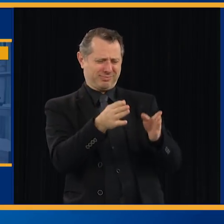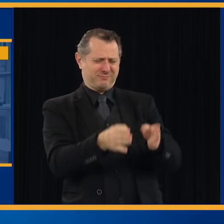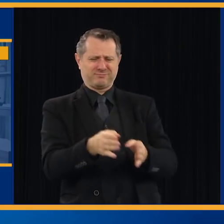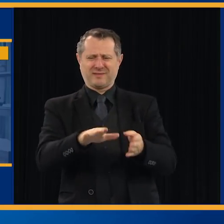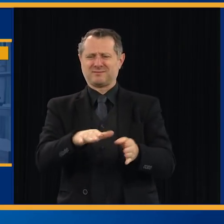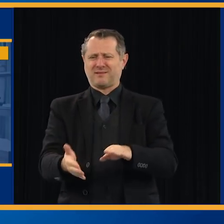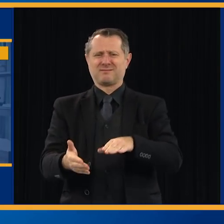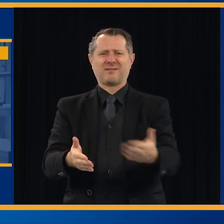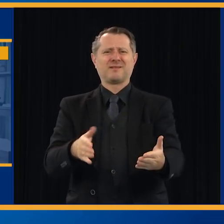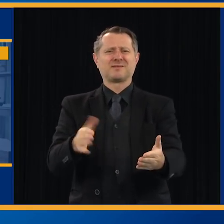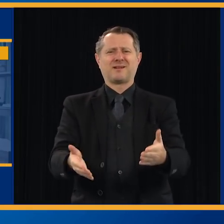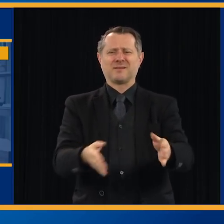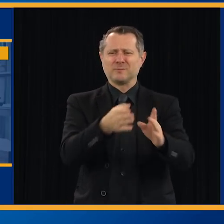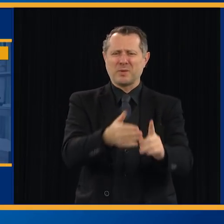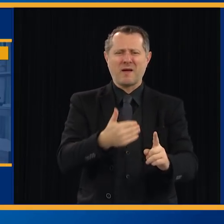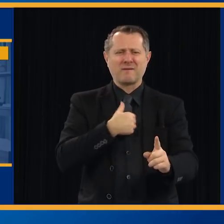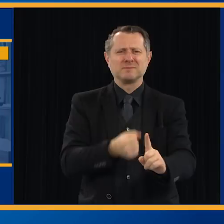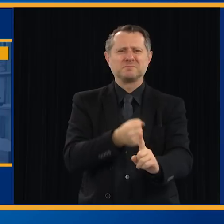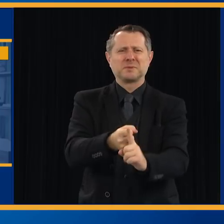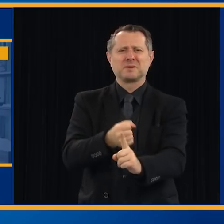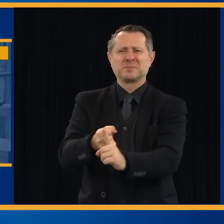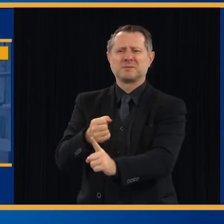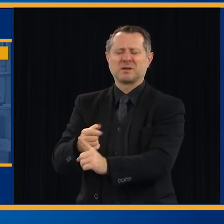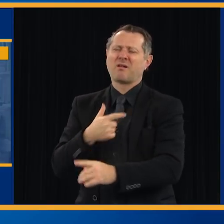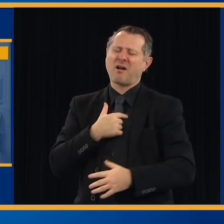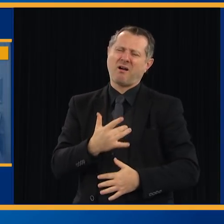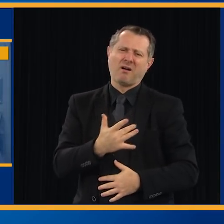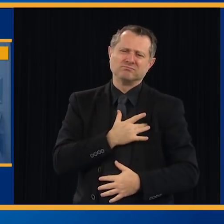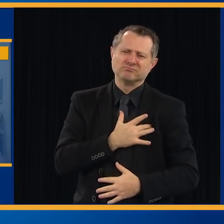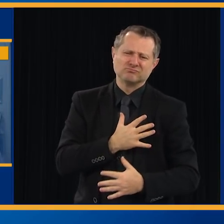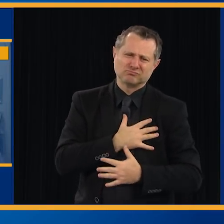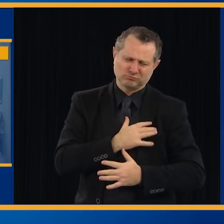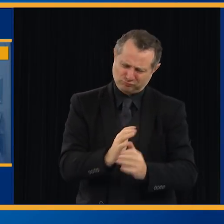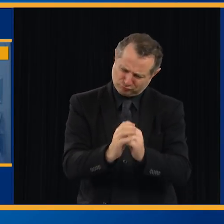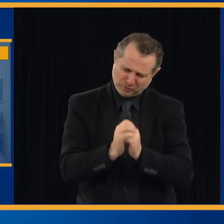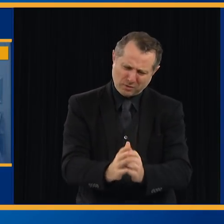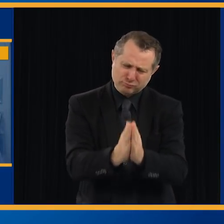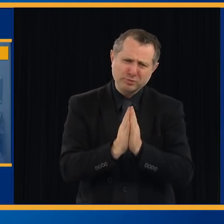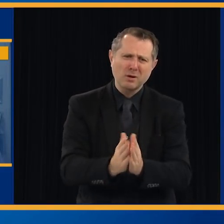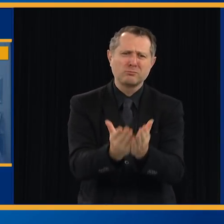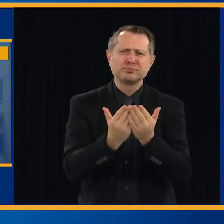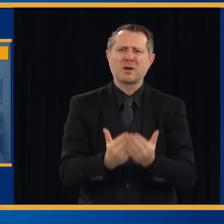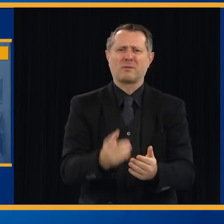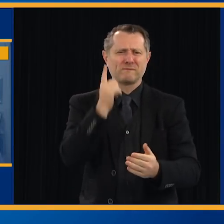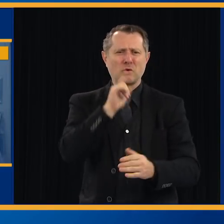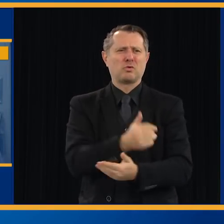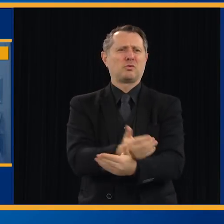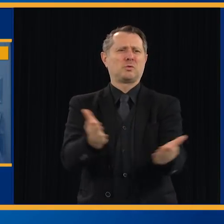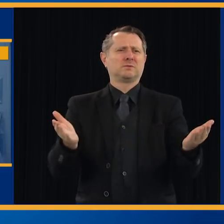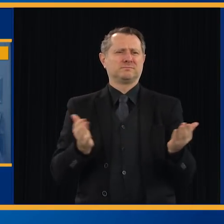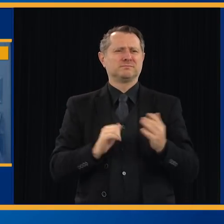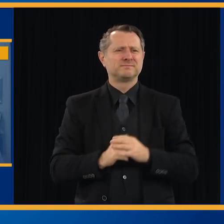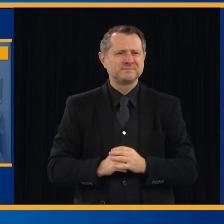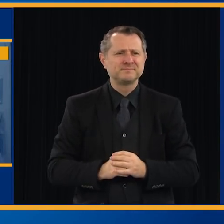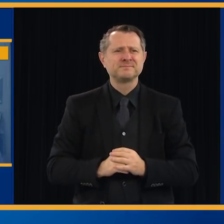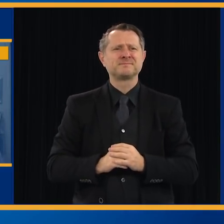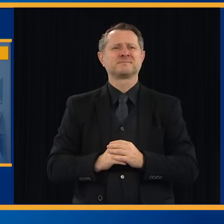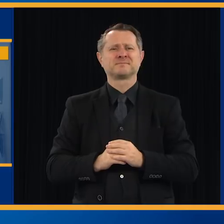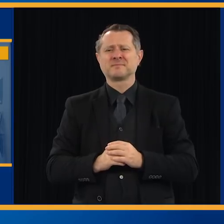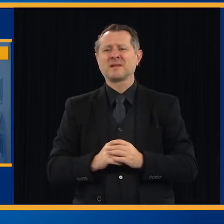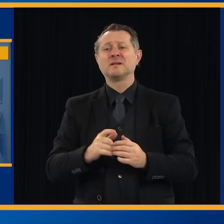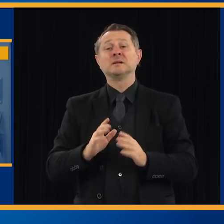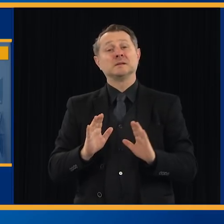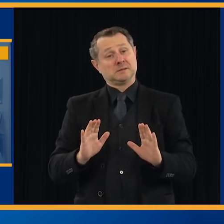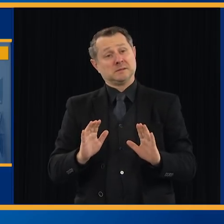time. So we remember them in our thoughts and prayers. But on this